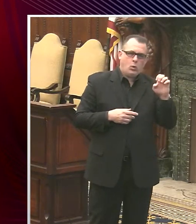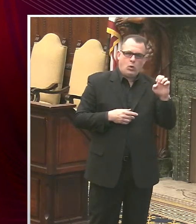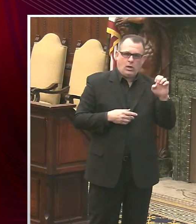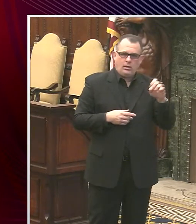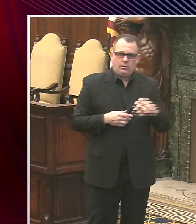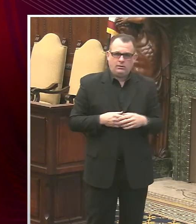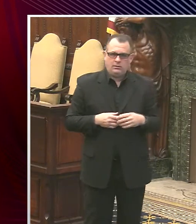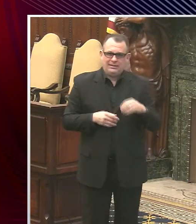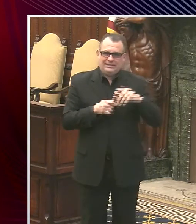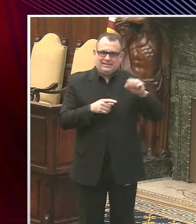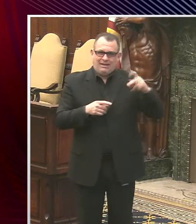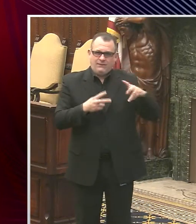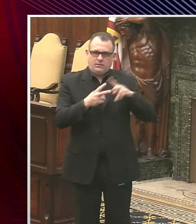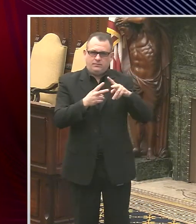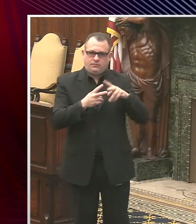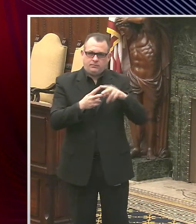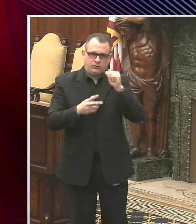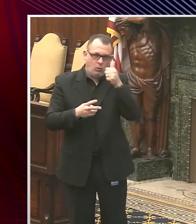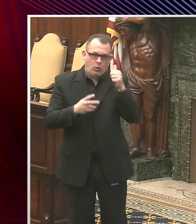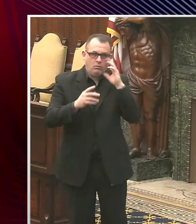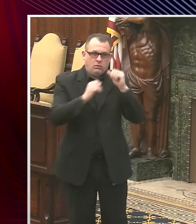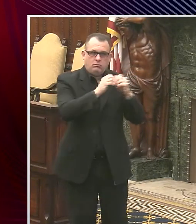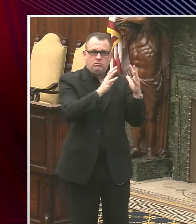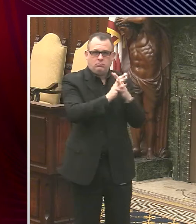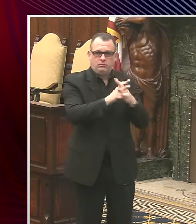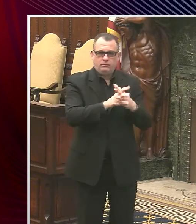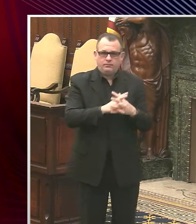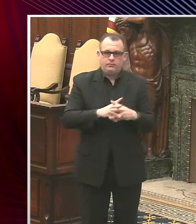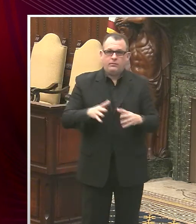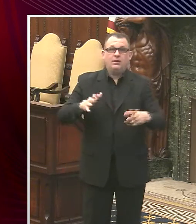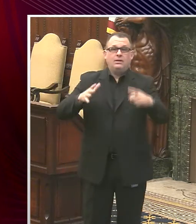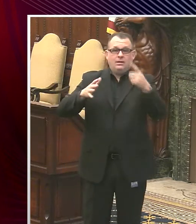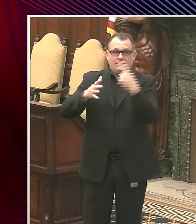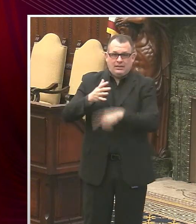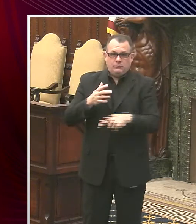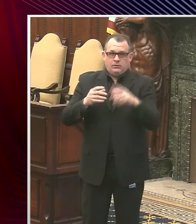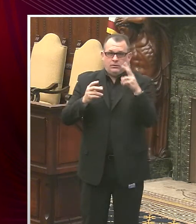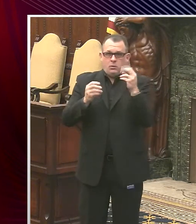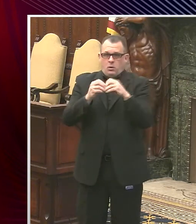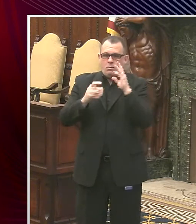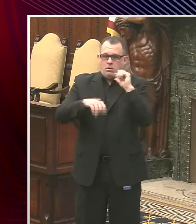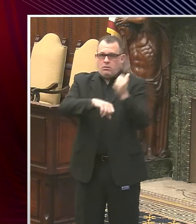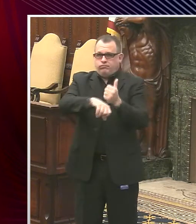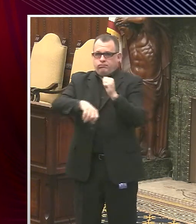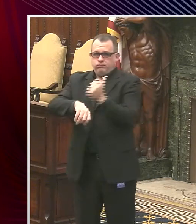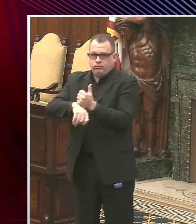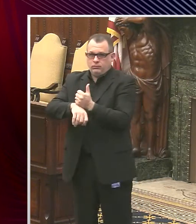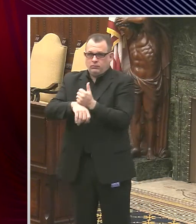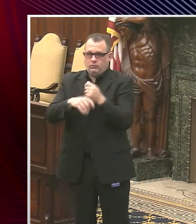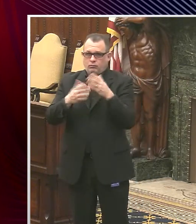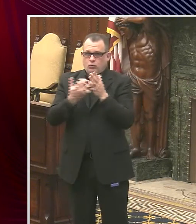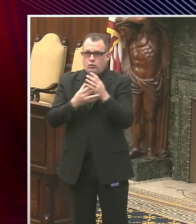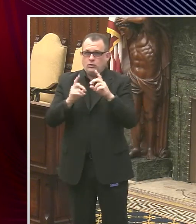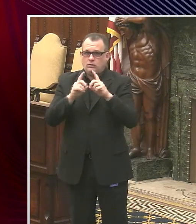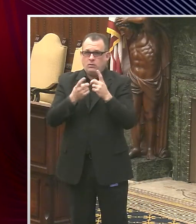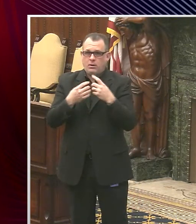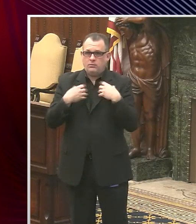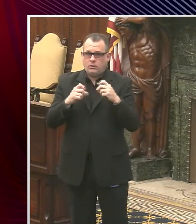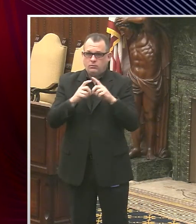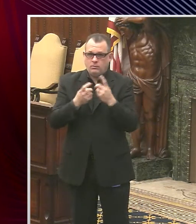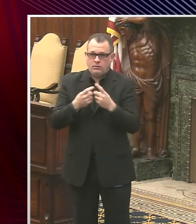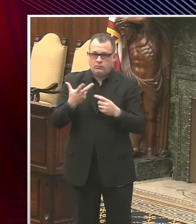South Philadelphia. And the following week, there'll be 3 additional sites that will be open up run by city departments. Now, for